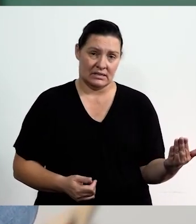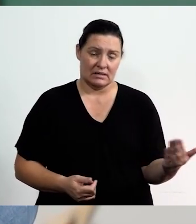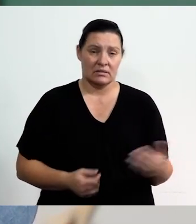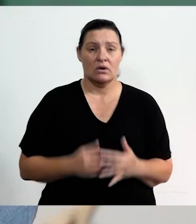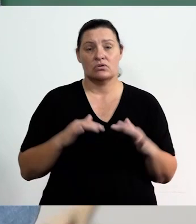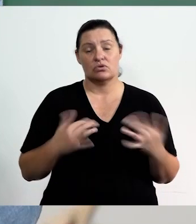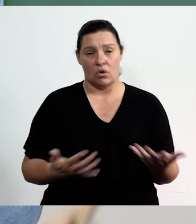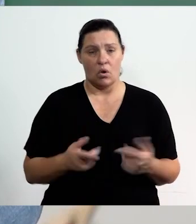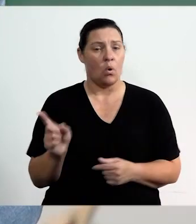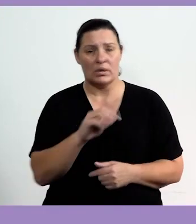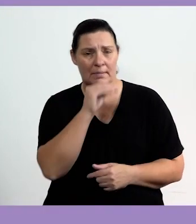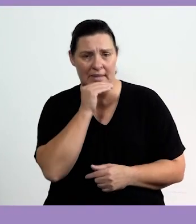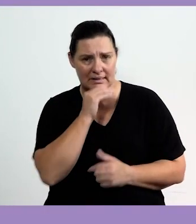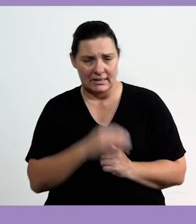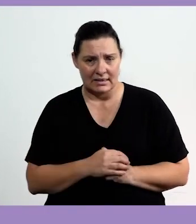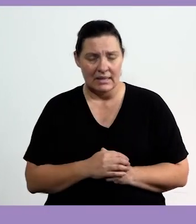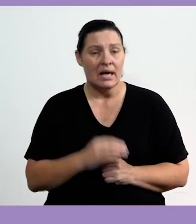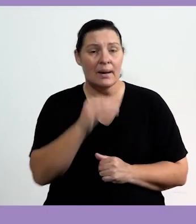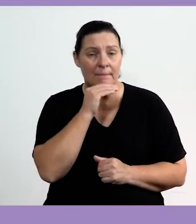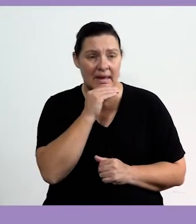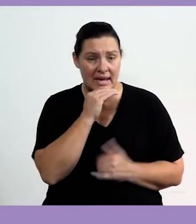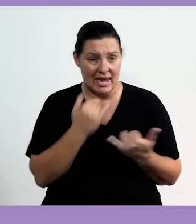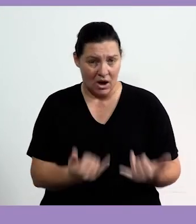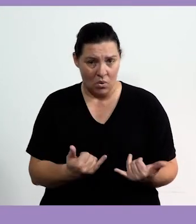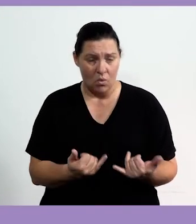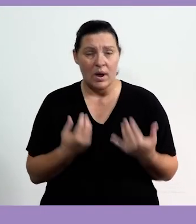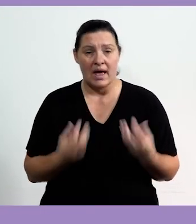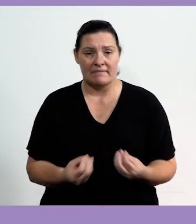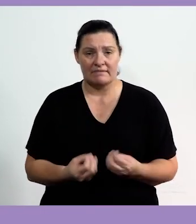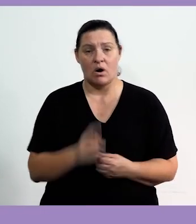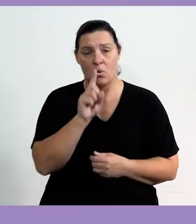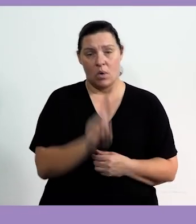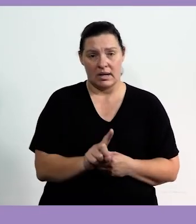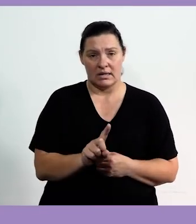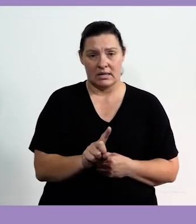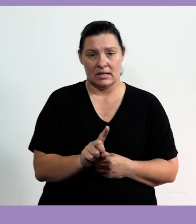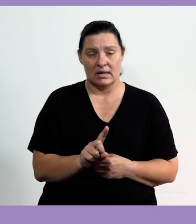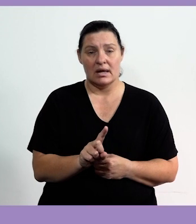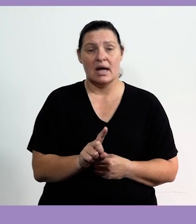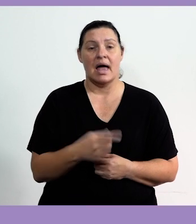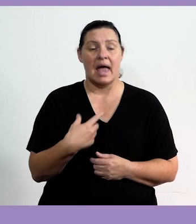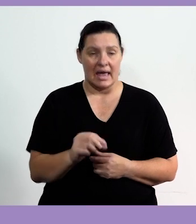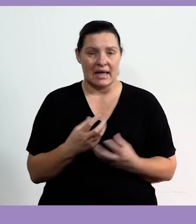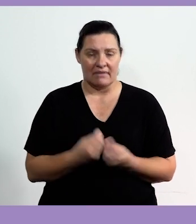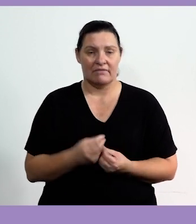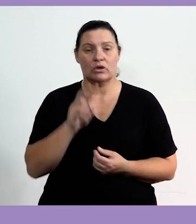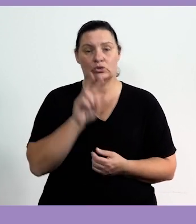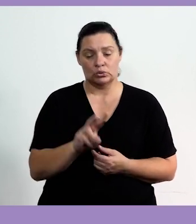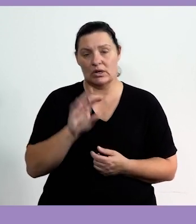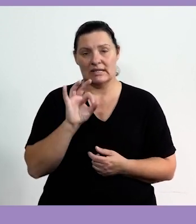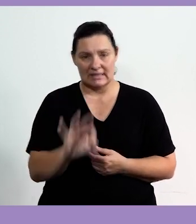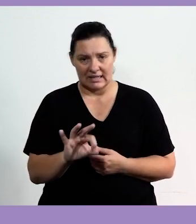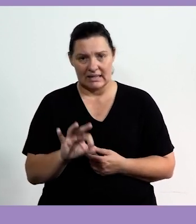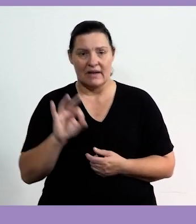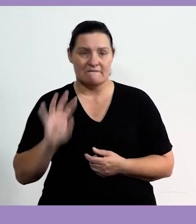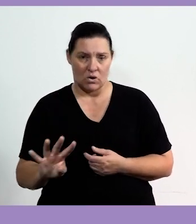the left. So what does this mean? It means that we are going to have 1, and we are going to have